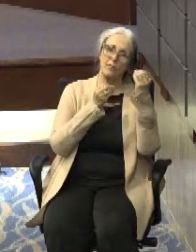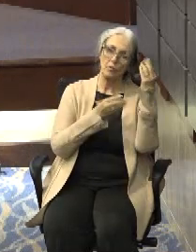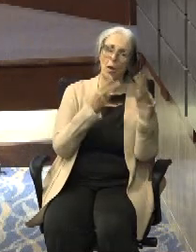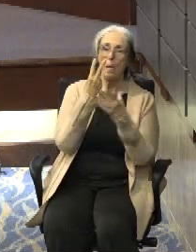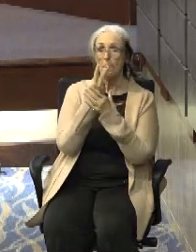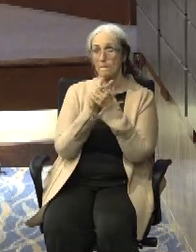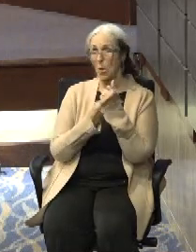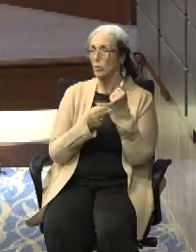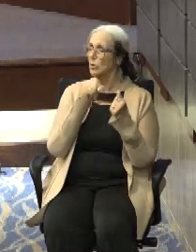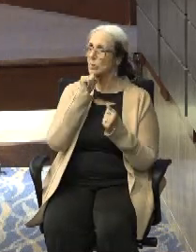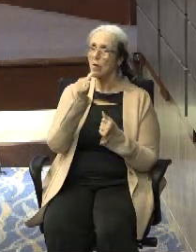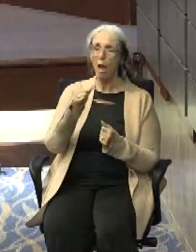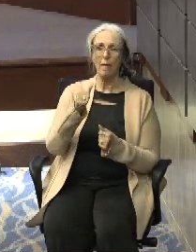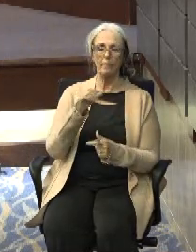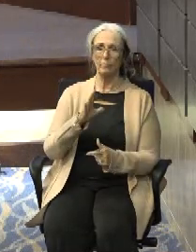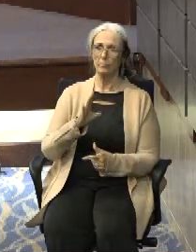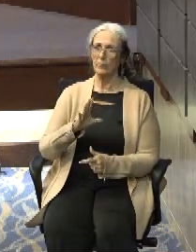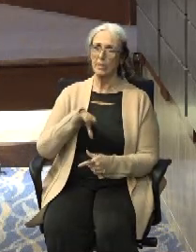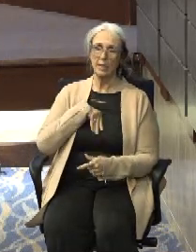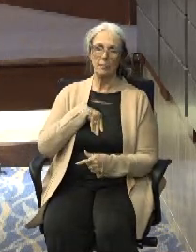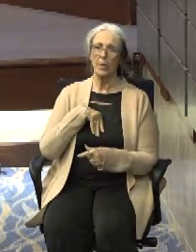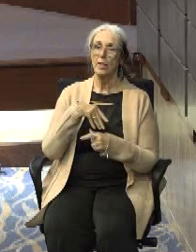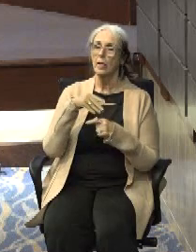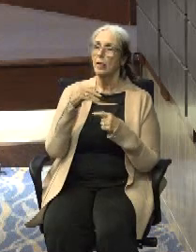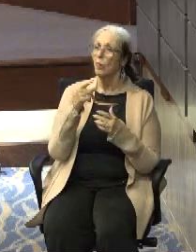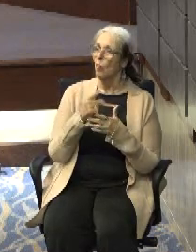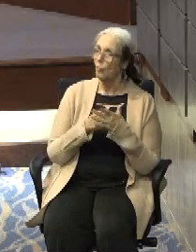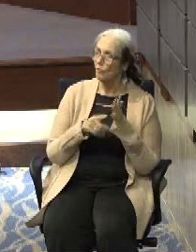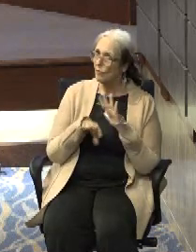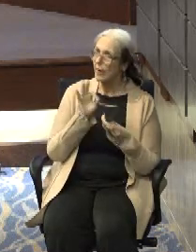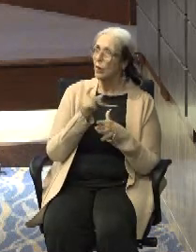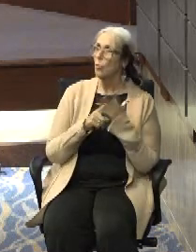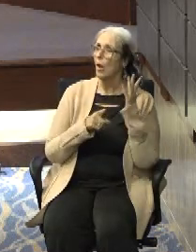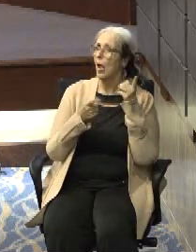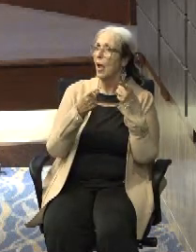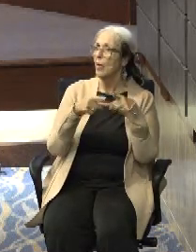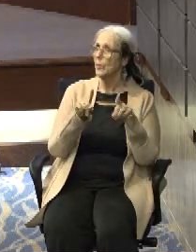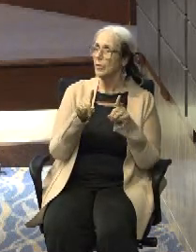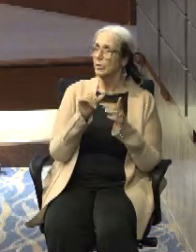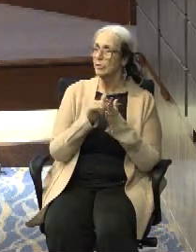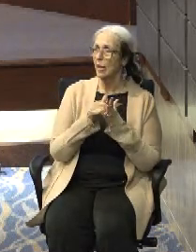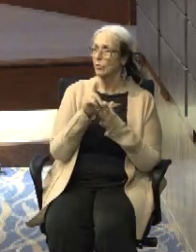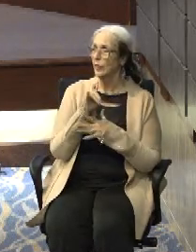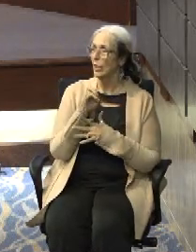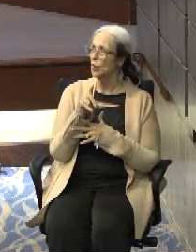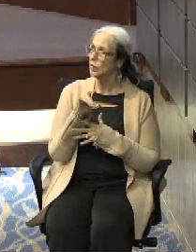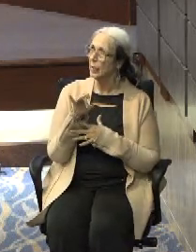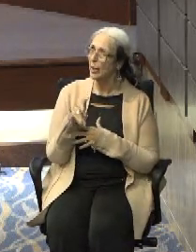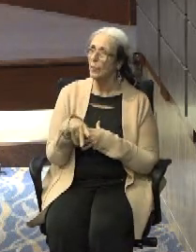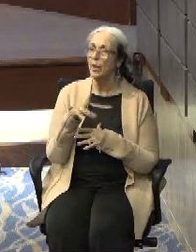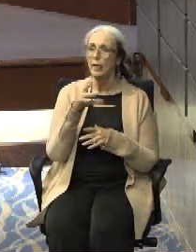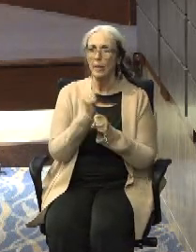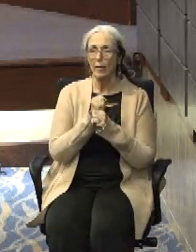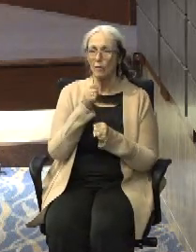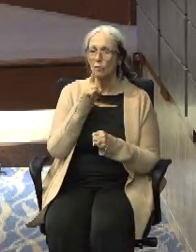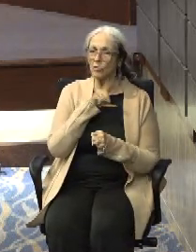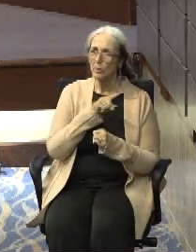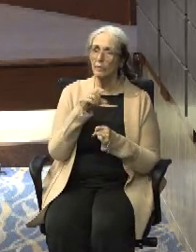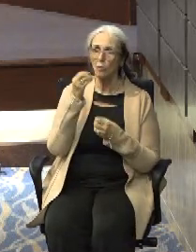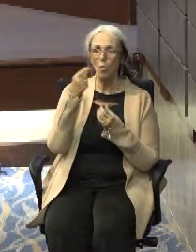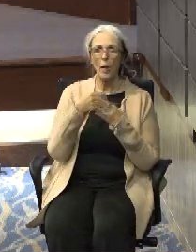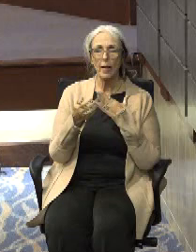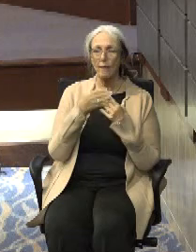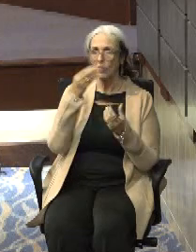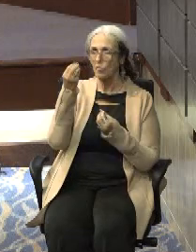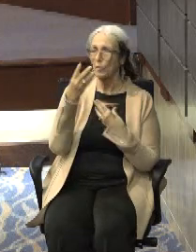possibilities are not acceptable. To find out what happened, it's as simple as the chief asking Sierra Shipley from where she received her information and what information